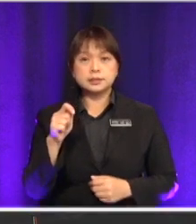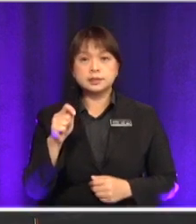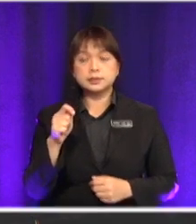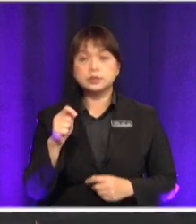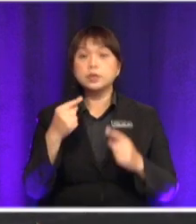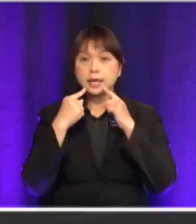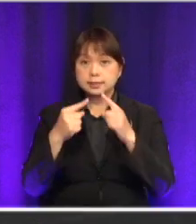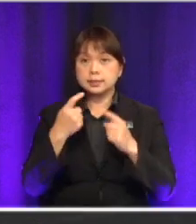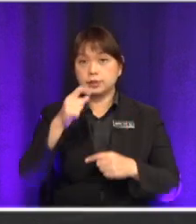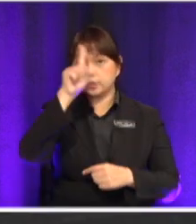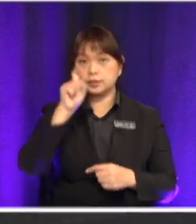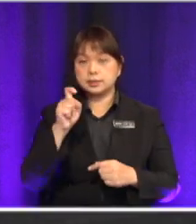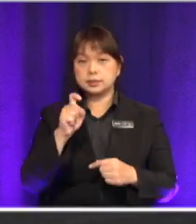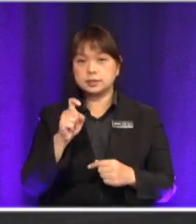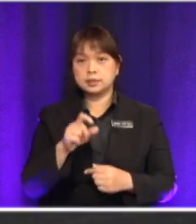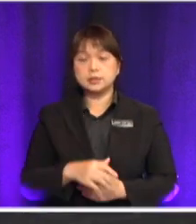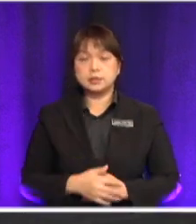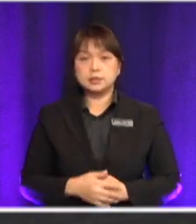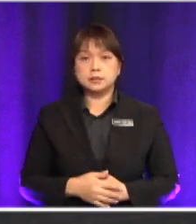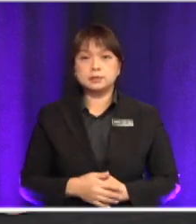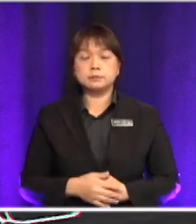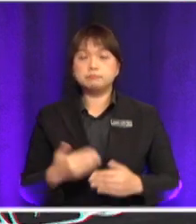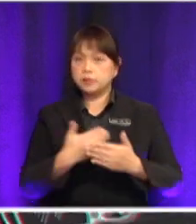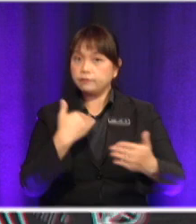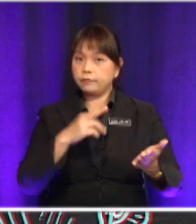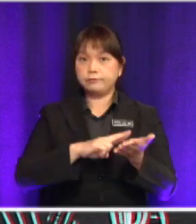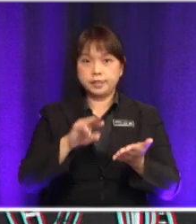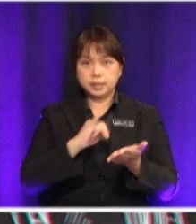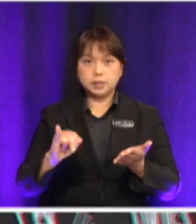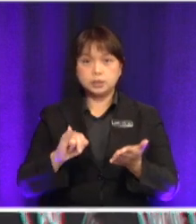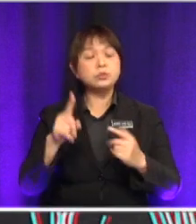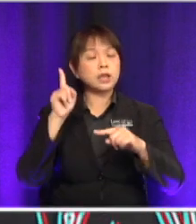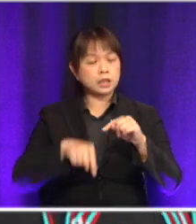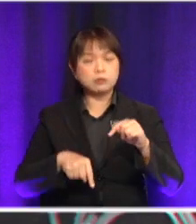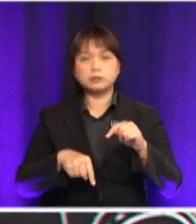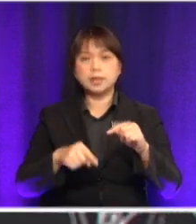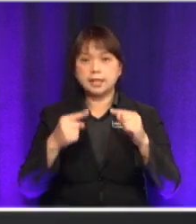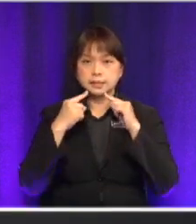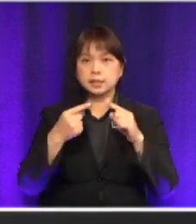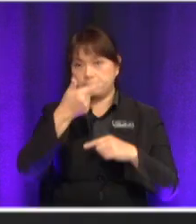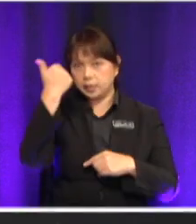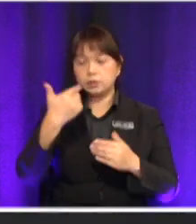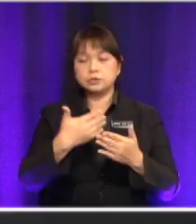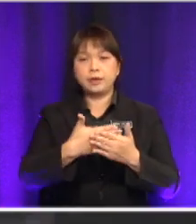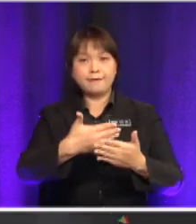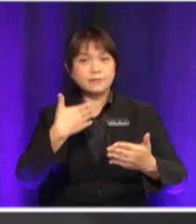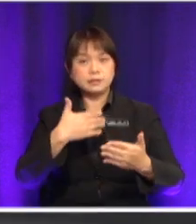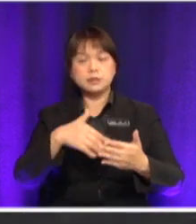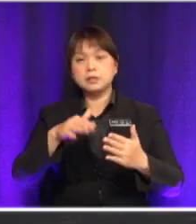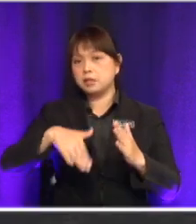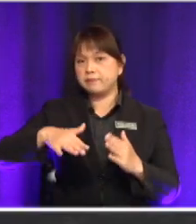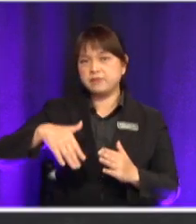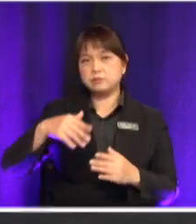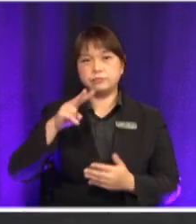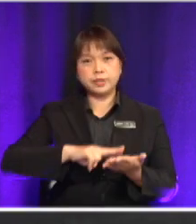Of course, you won't be able to answer because you haven't read the text yet. But by reading the